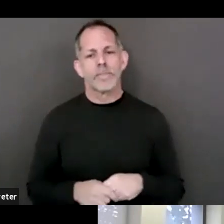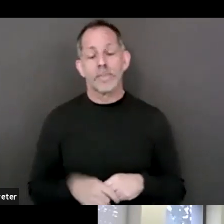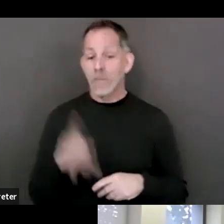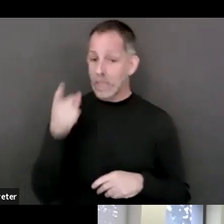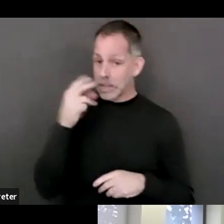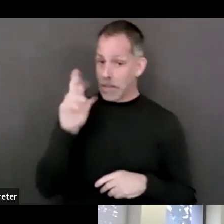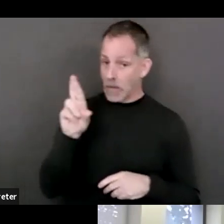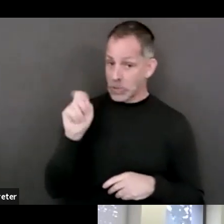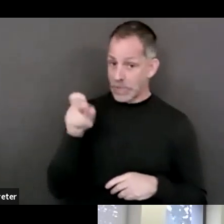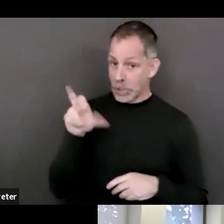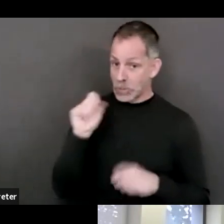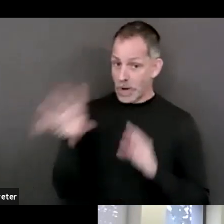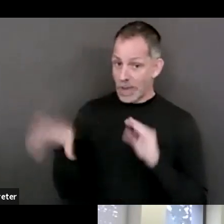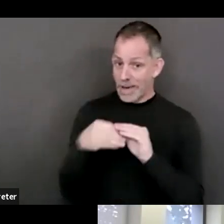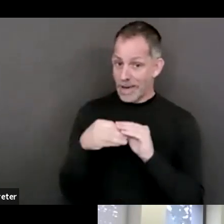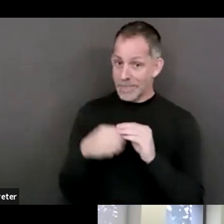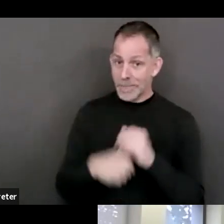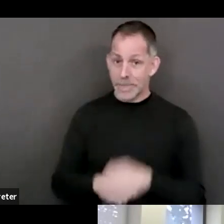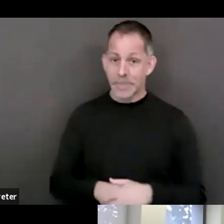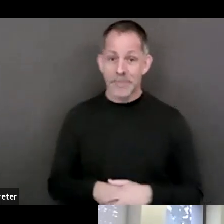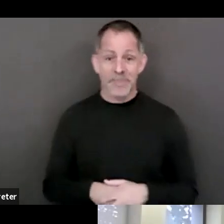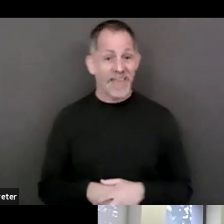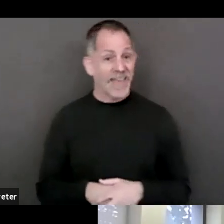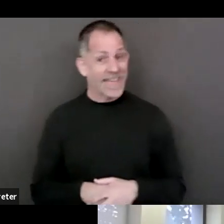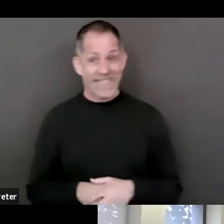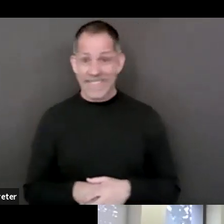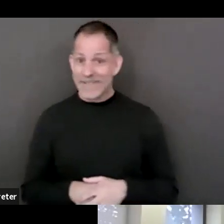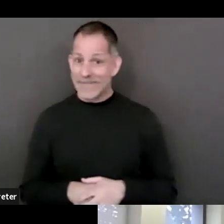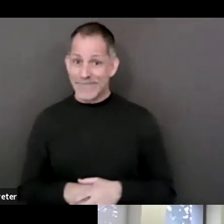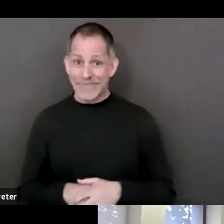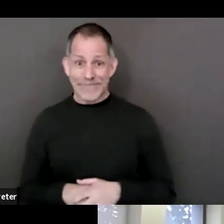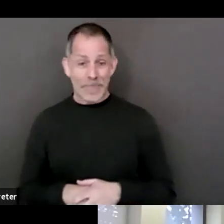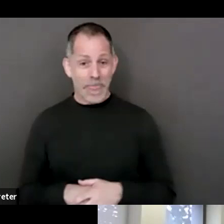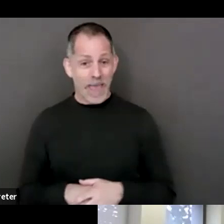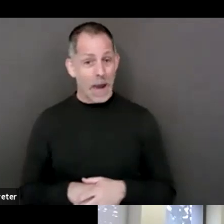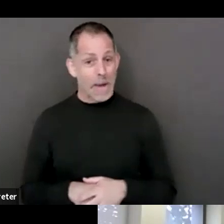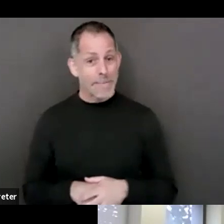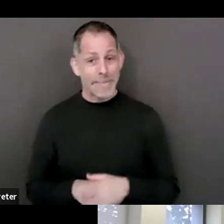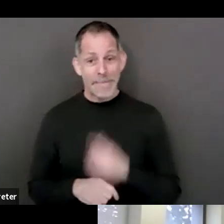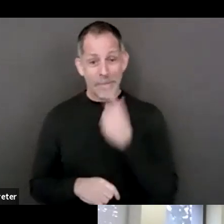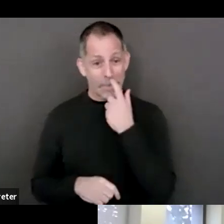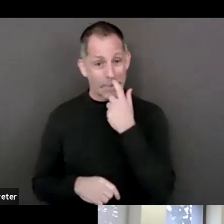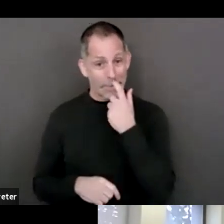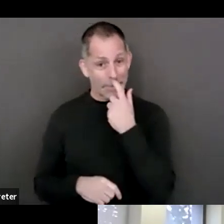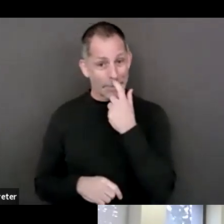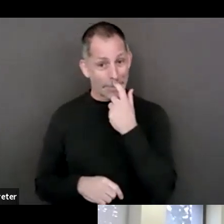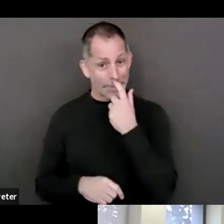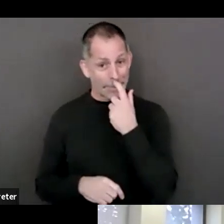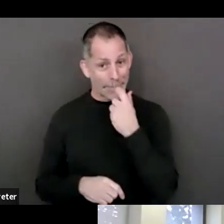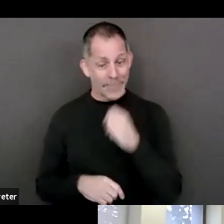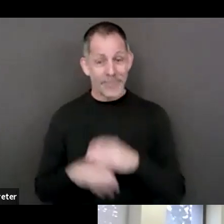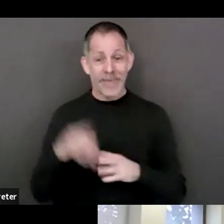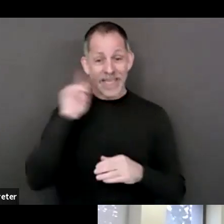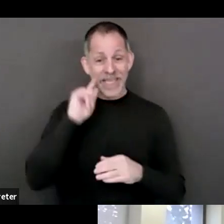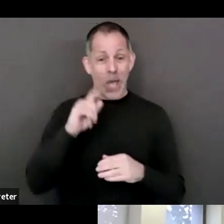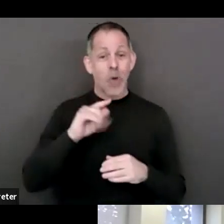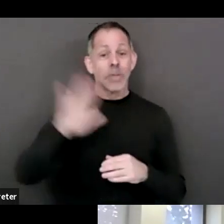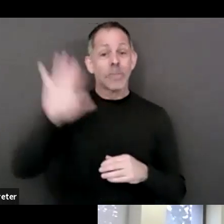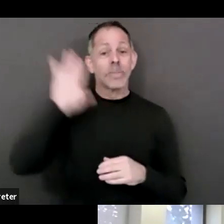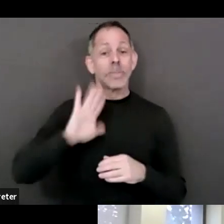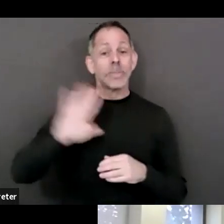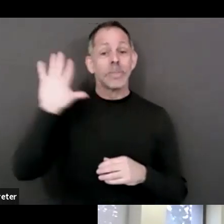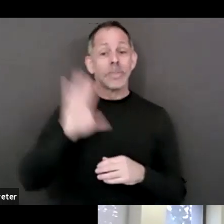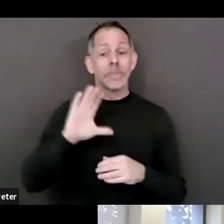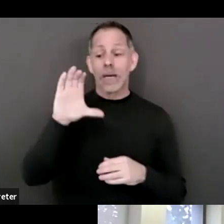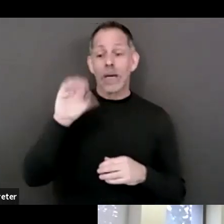No, we knew that from the get-go that coronaviruses do mutate at a slower